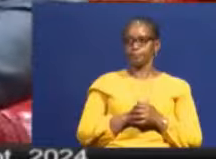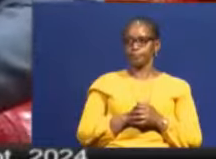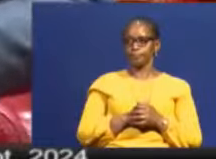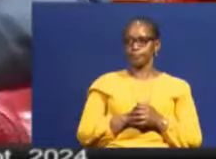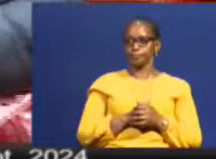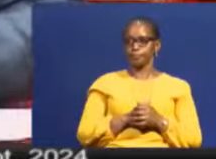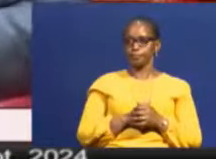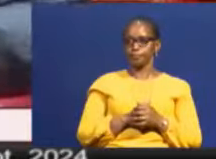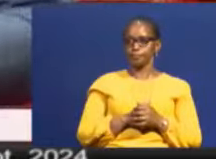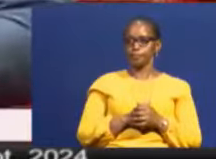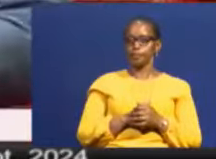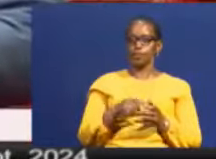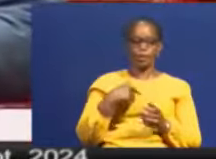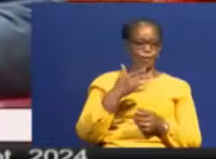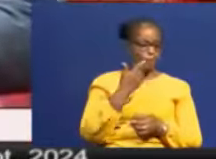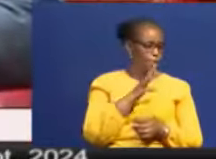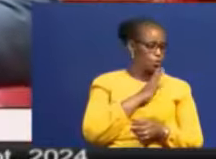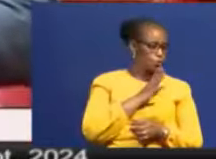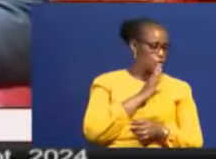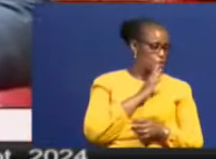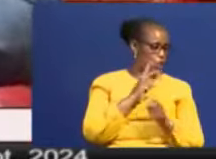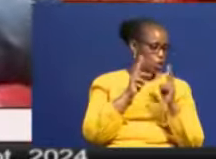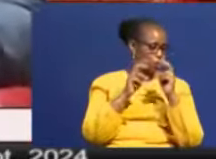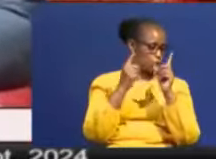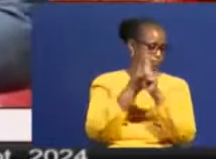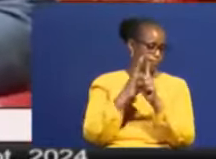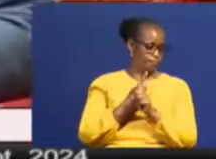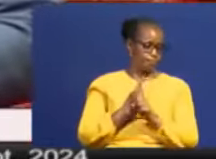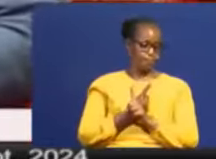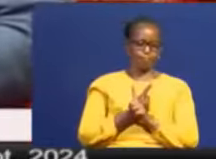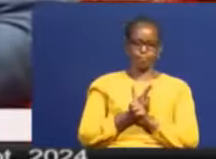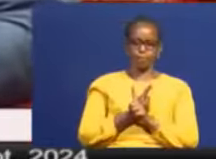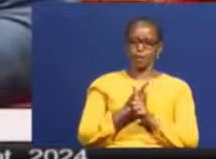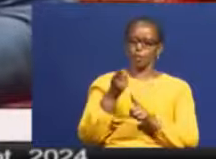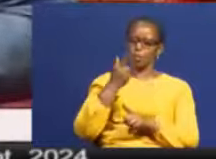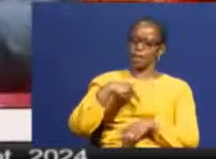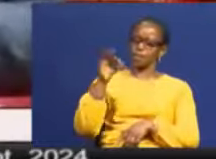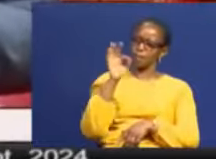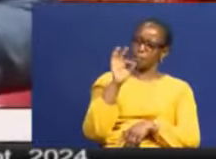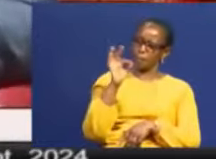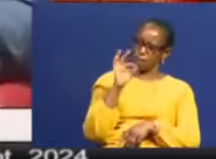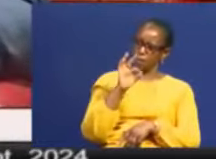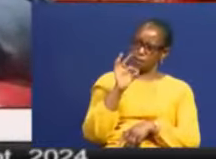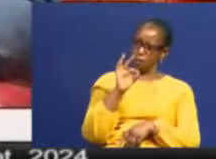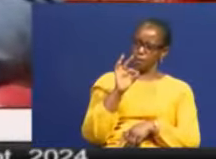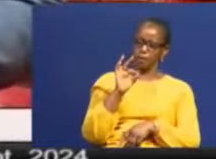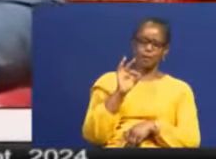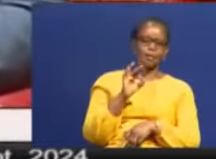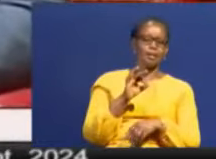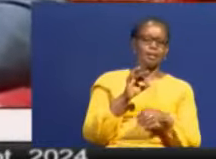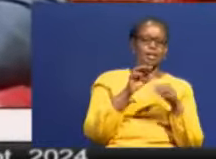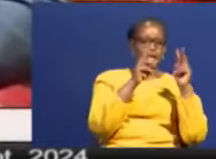ventilate on a number of issues, and to our surprise, Madam Speaker, out of 9 key issues,